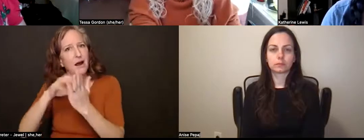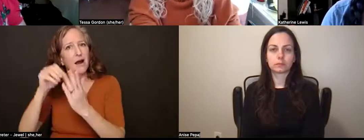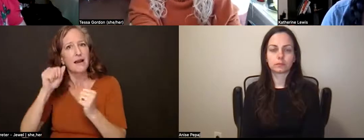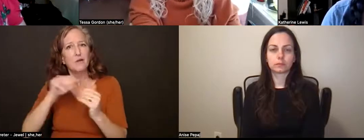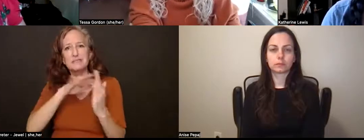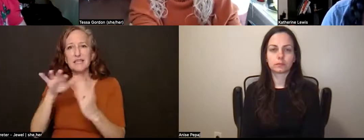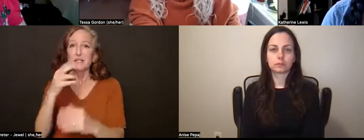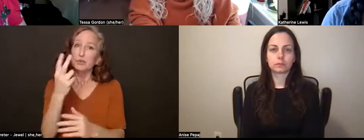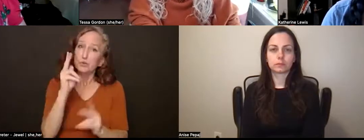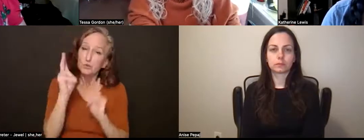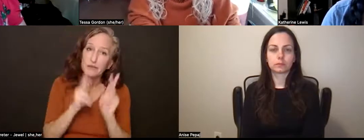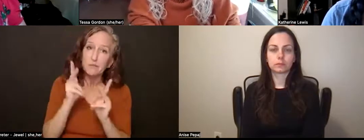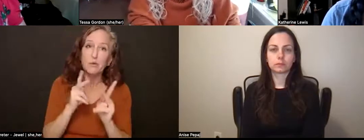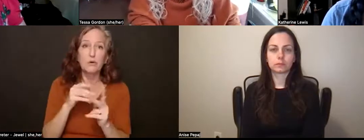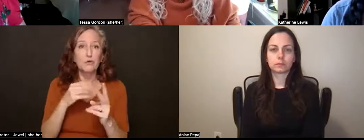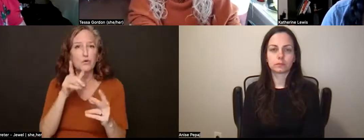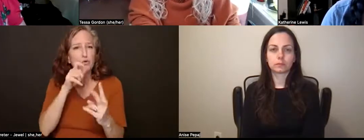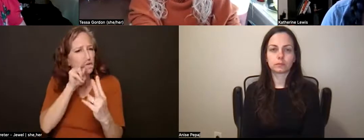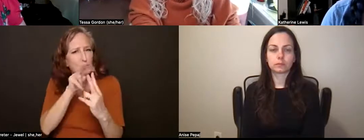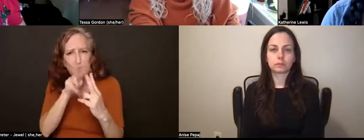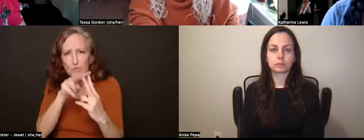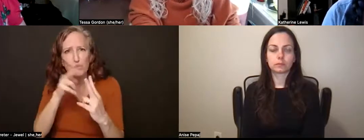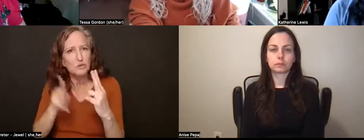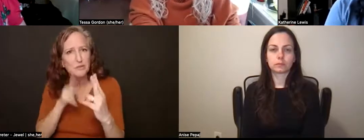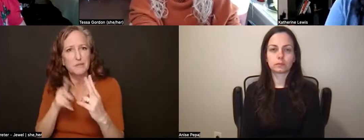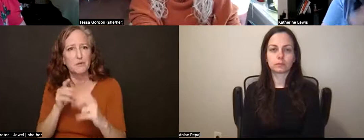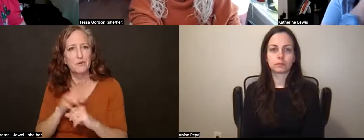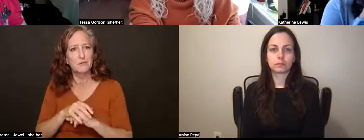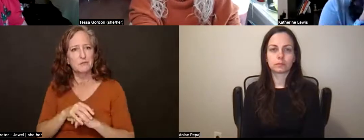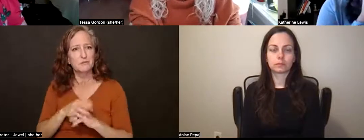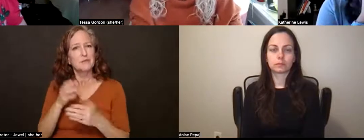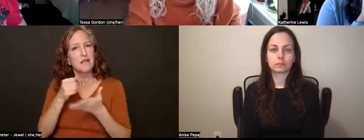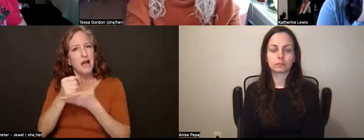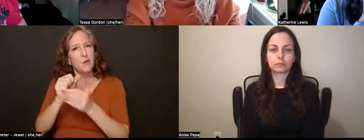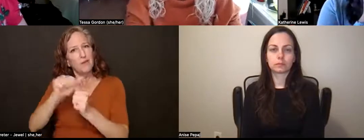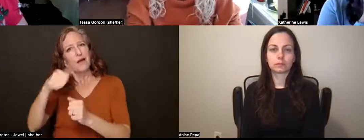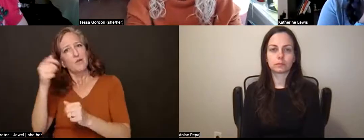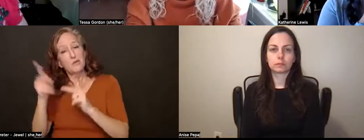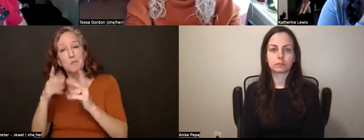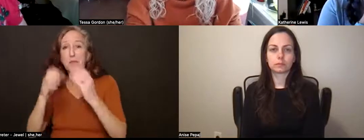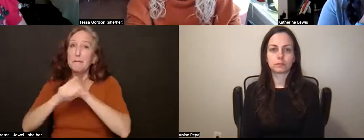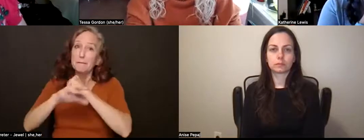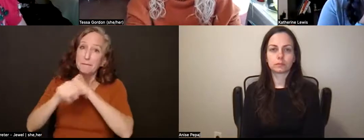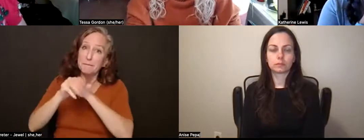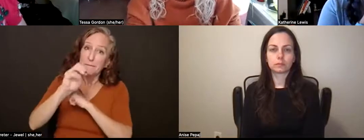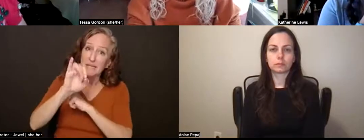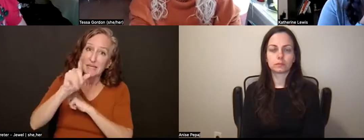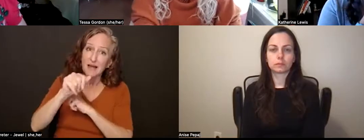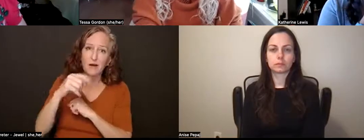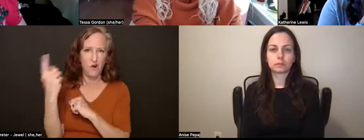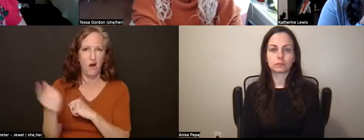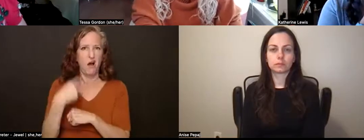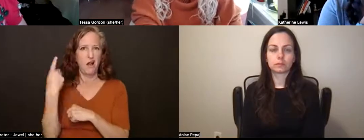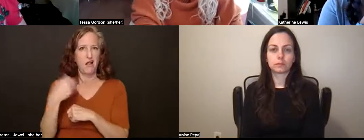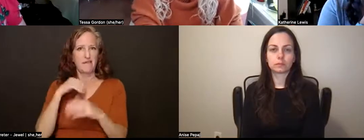people, or we can get the names of those two people, or move anything else forward by putting it in the media, which we all can access now, putting